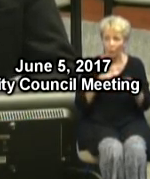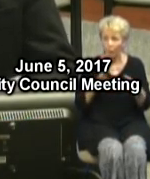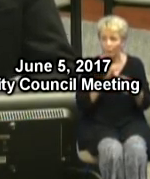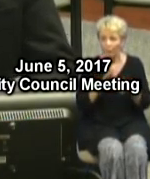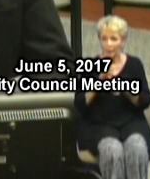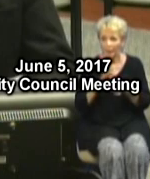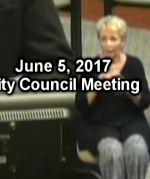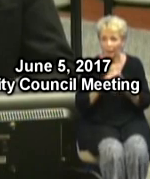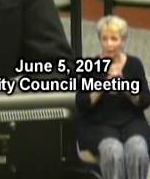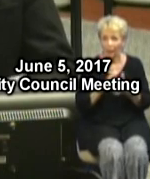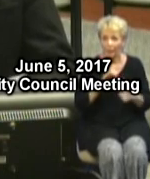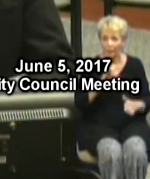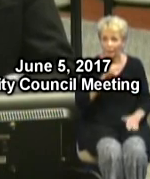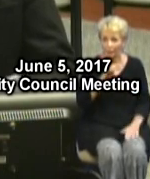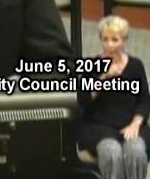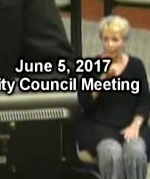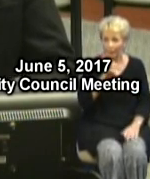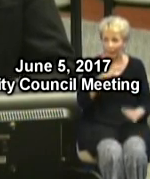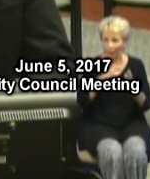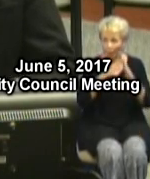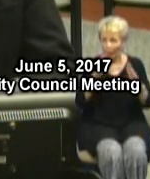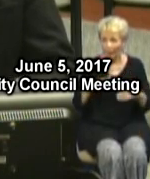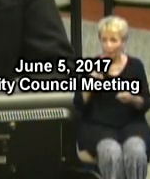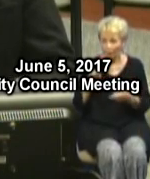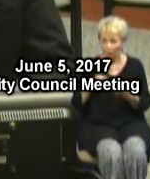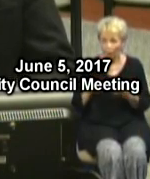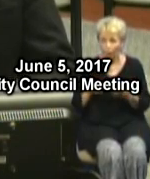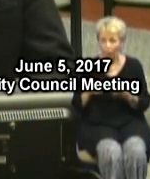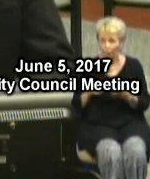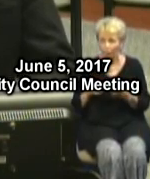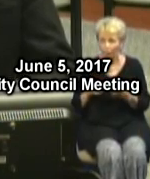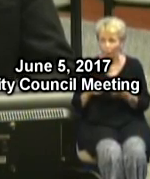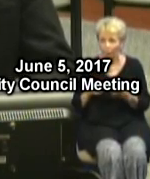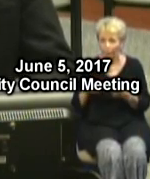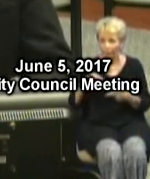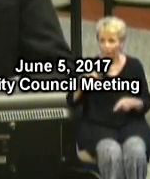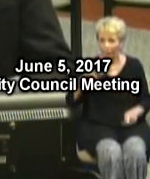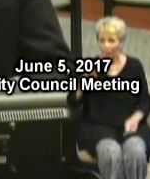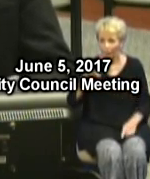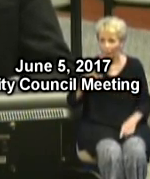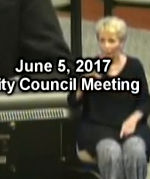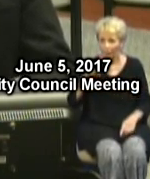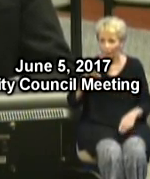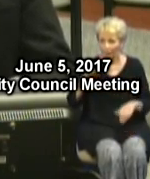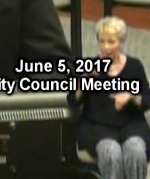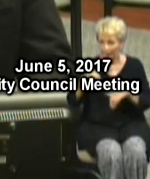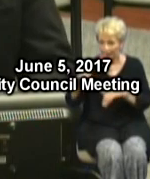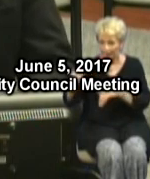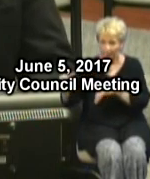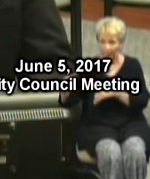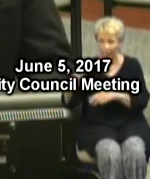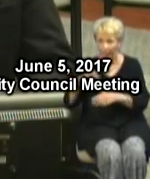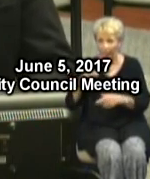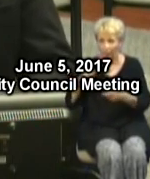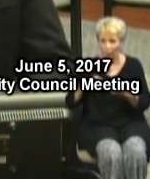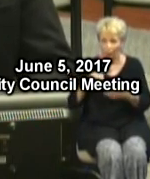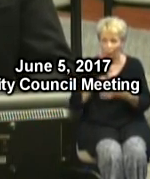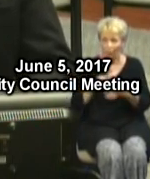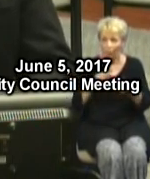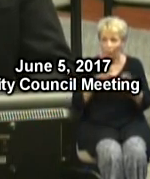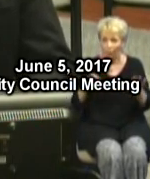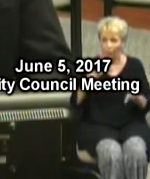the Charles McDowell House to the Quaker Meadows Cemetery and then on to the Freedom